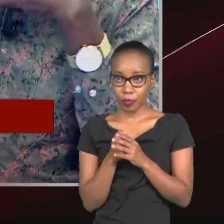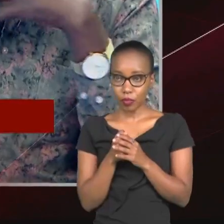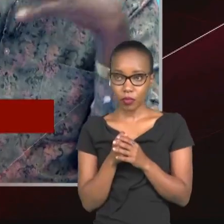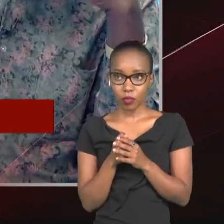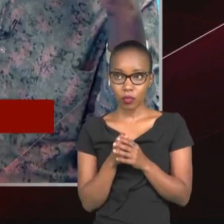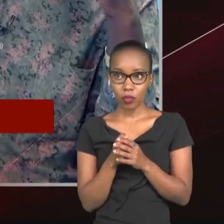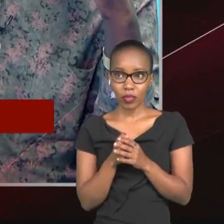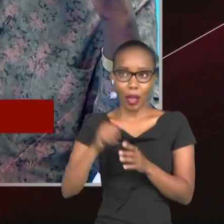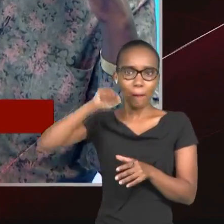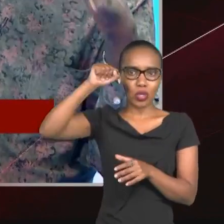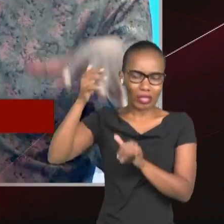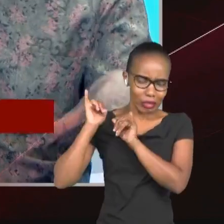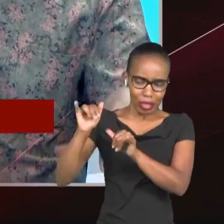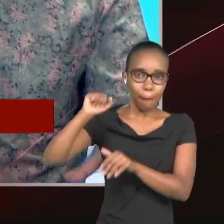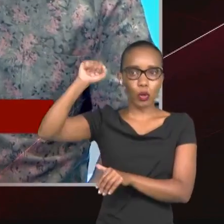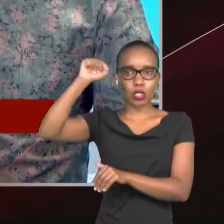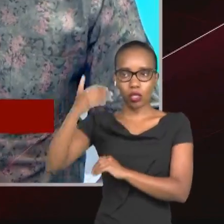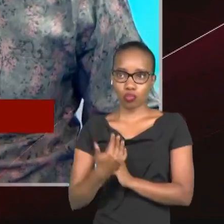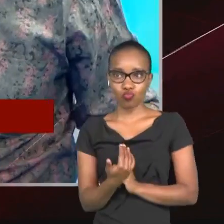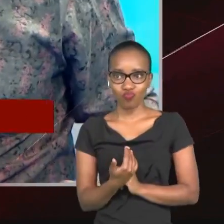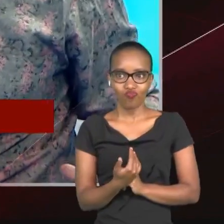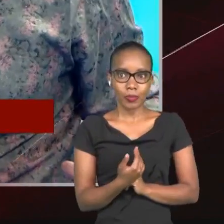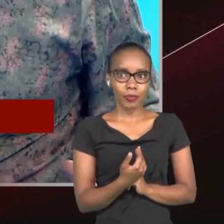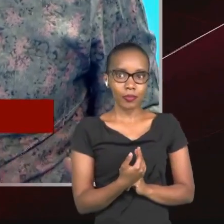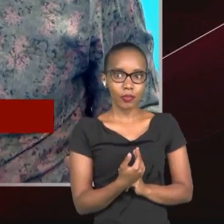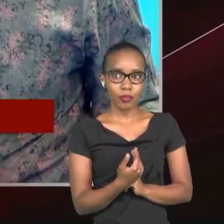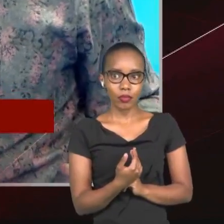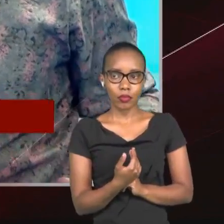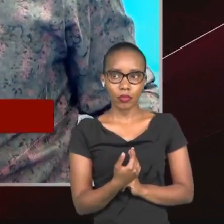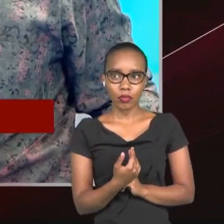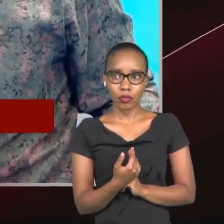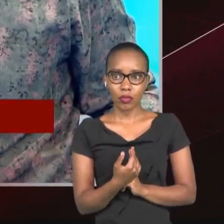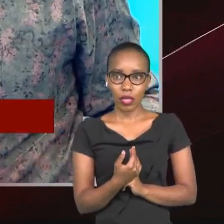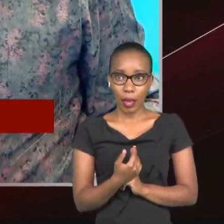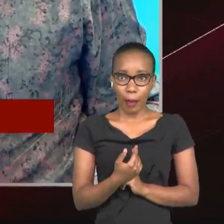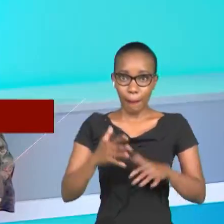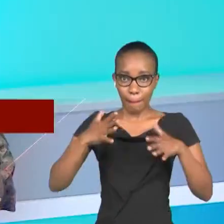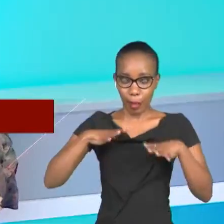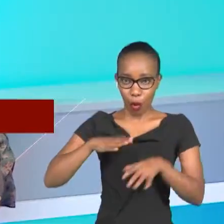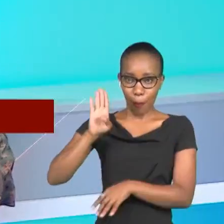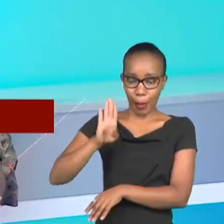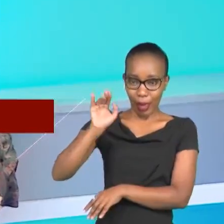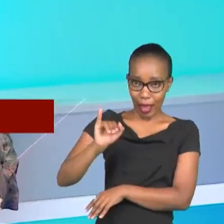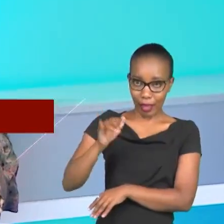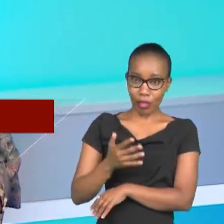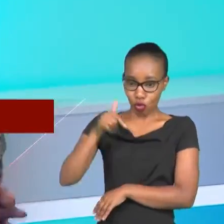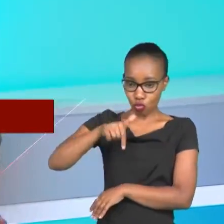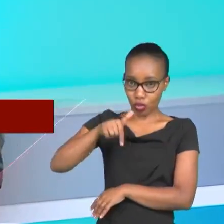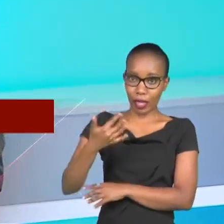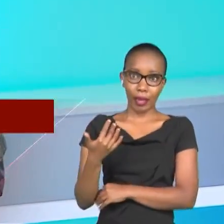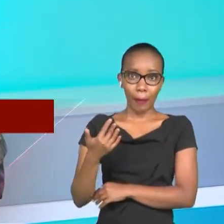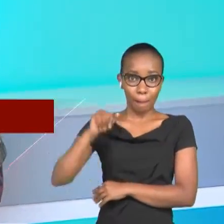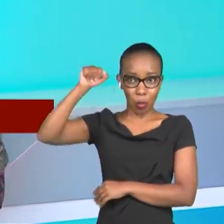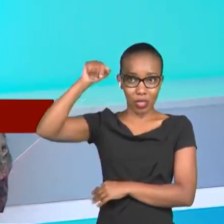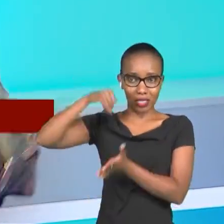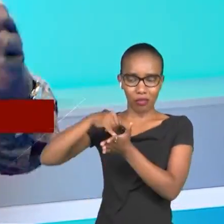don't. Politics are politics. You know the question. As we speak of the BBI today, we are speaking of BBI driven politically.